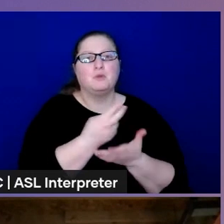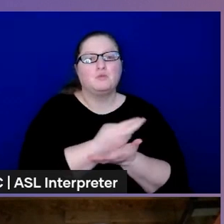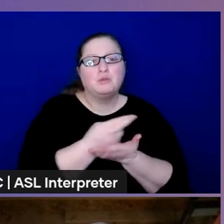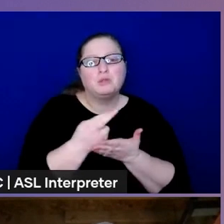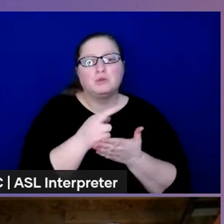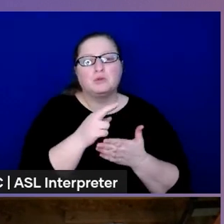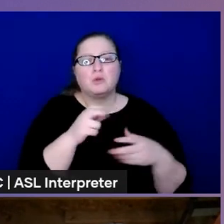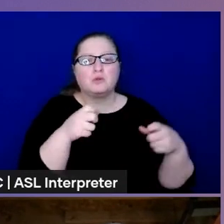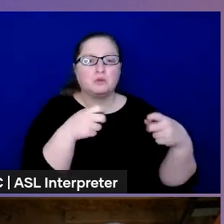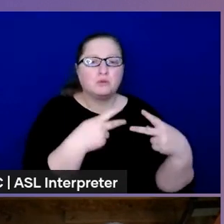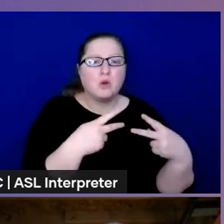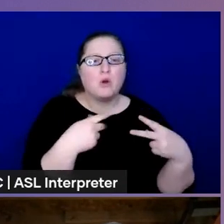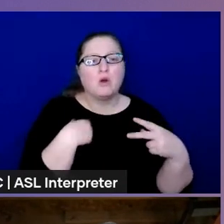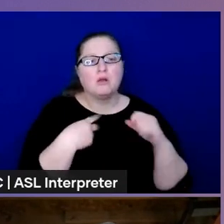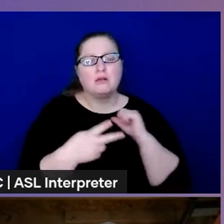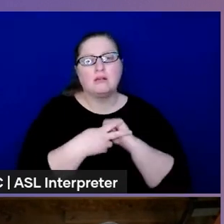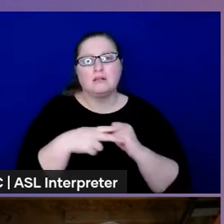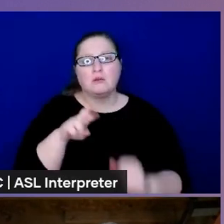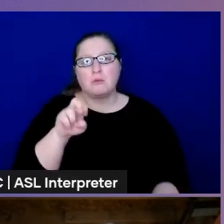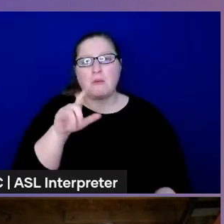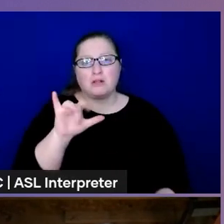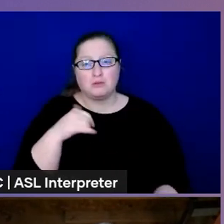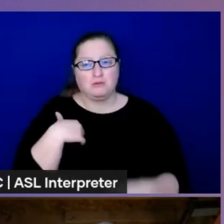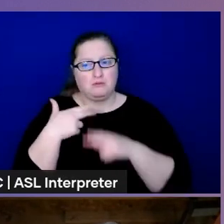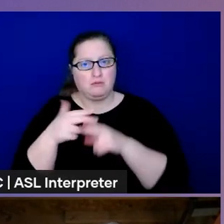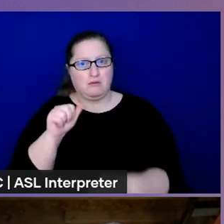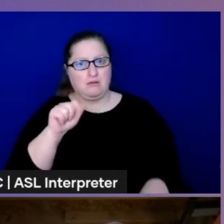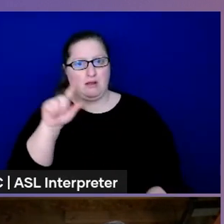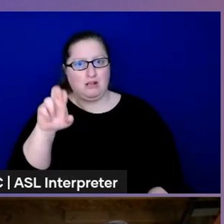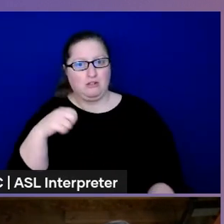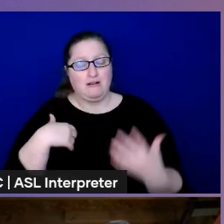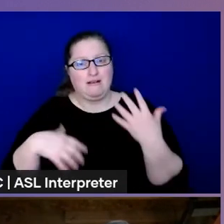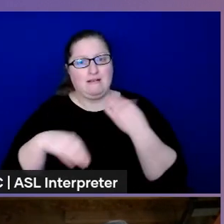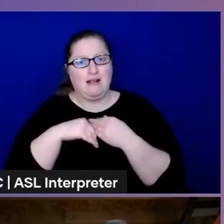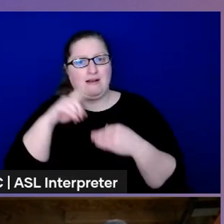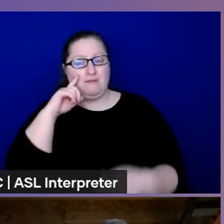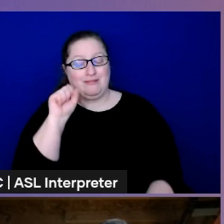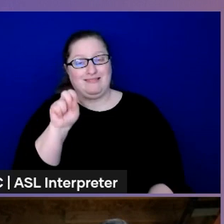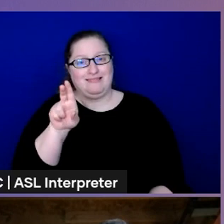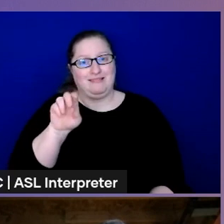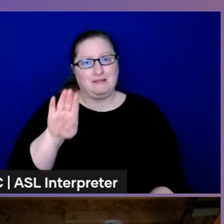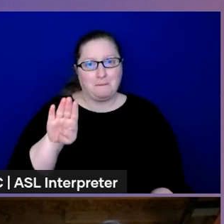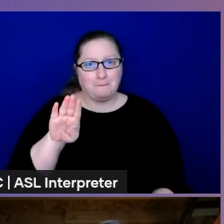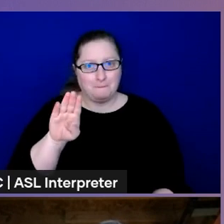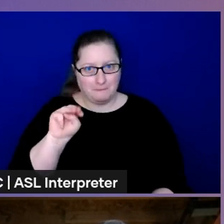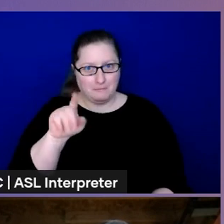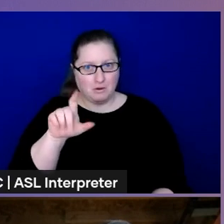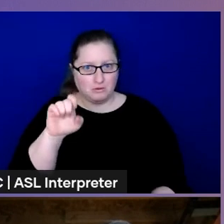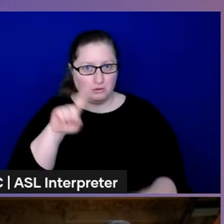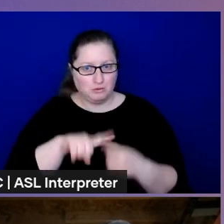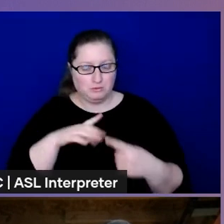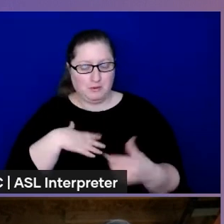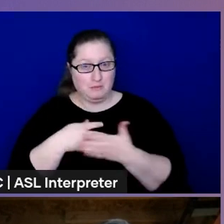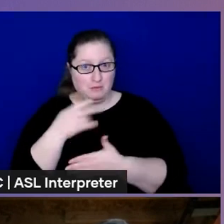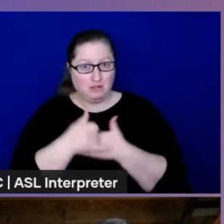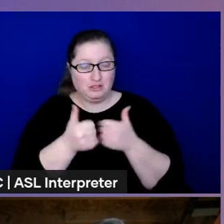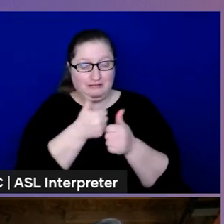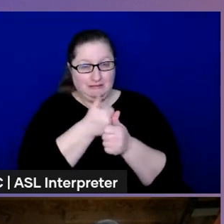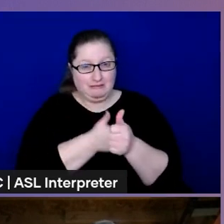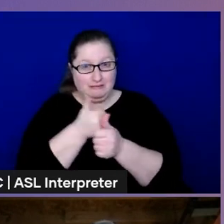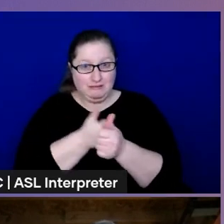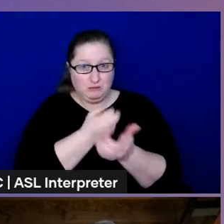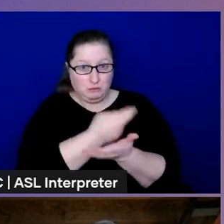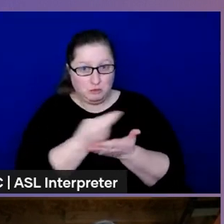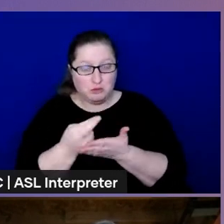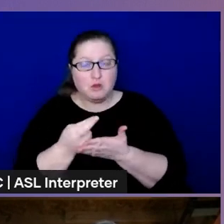called Azure. And then I add that as a submodule to my projects. Each resource module is a